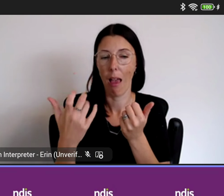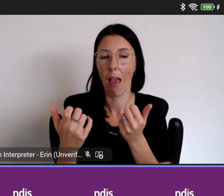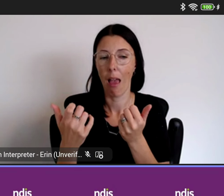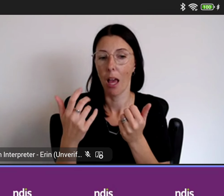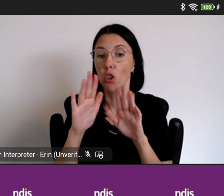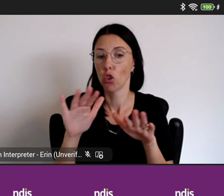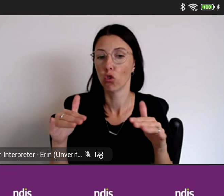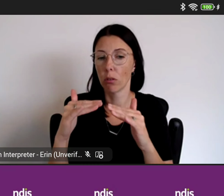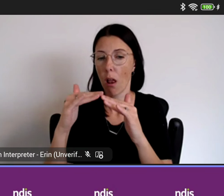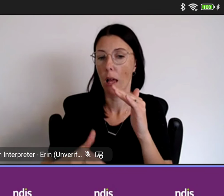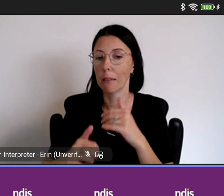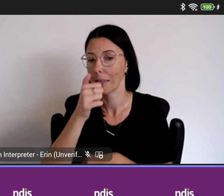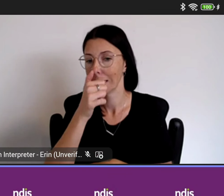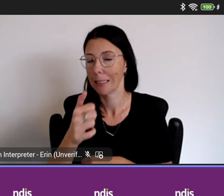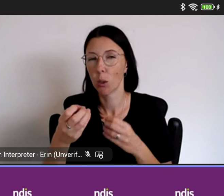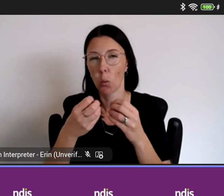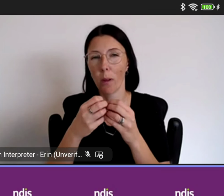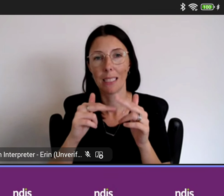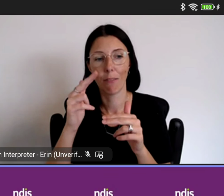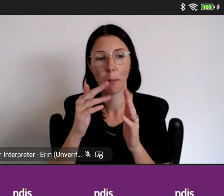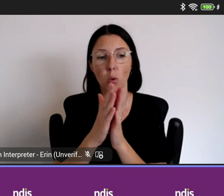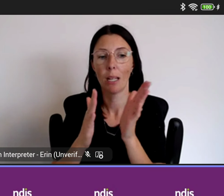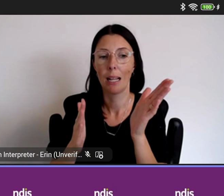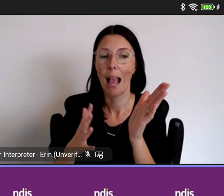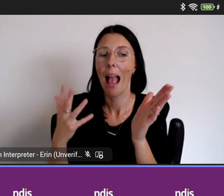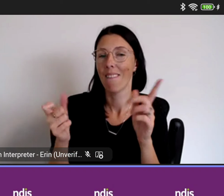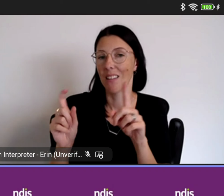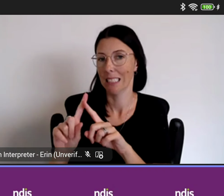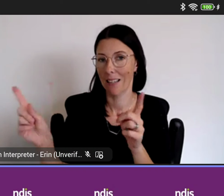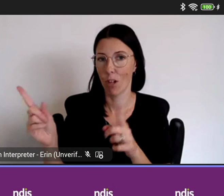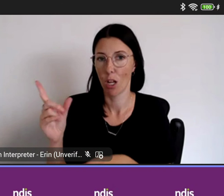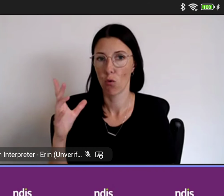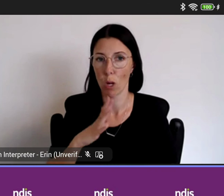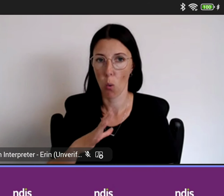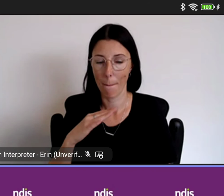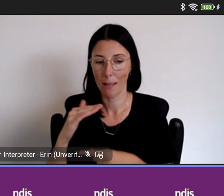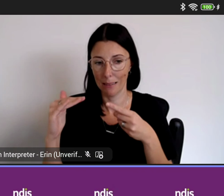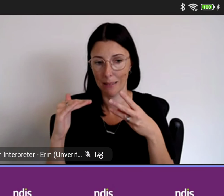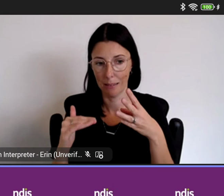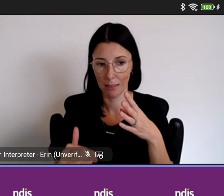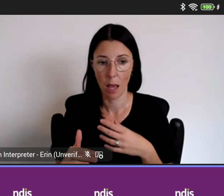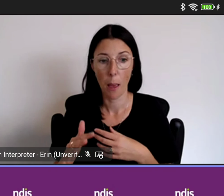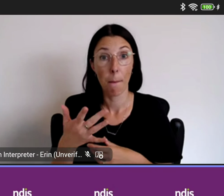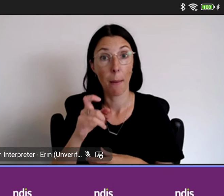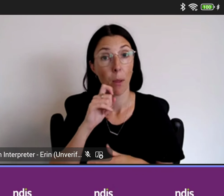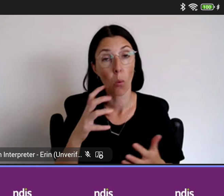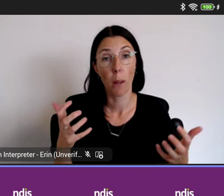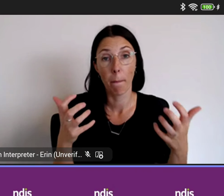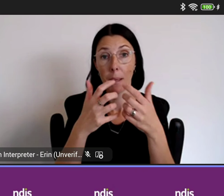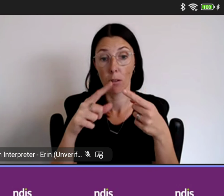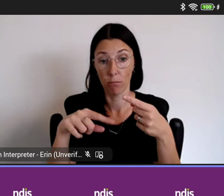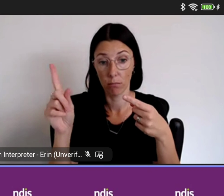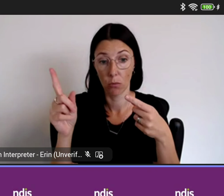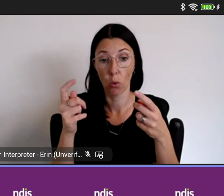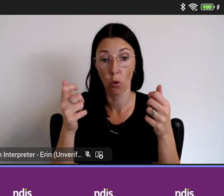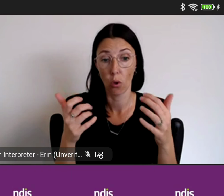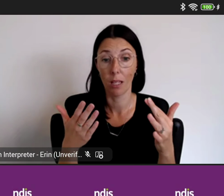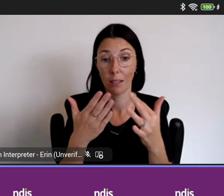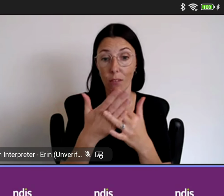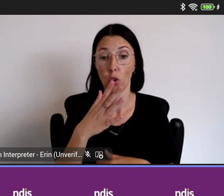with developmental delay. You may also meet the early intervention requirements if you're aged between 0